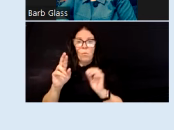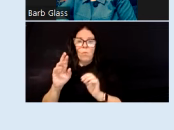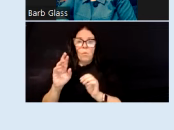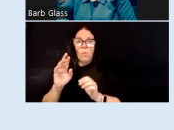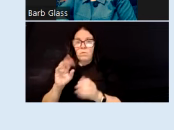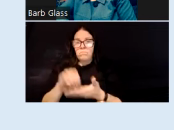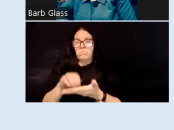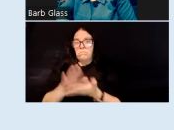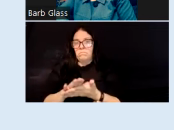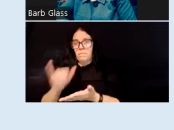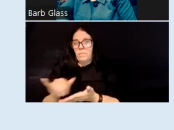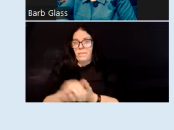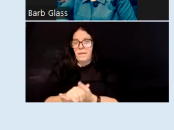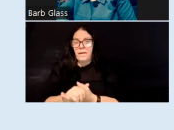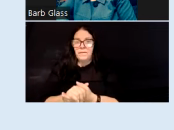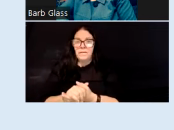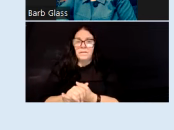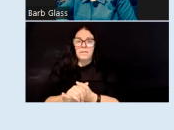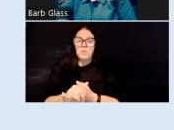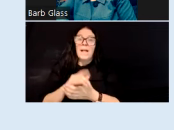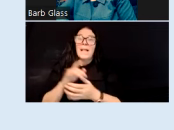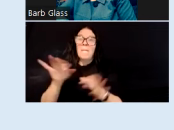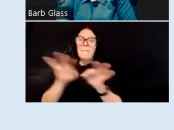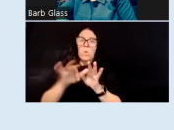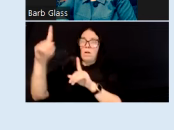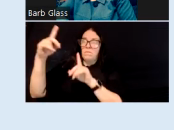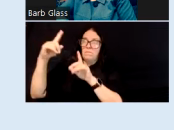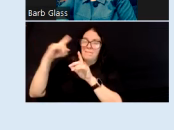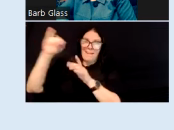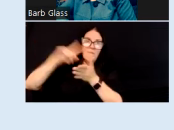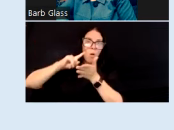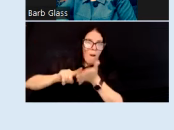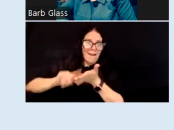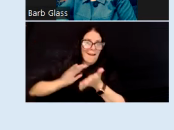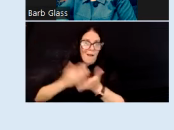if your file is audited, you have that backup in your file.